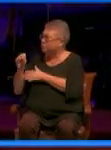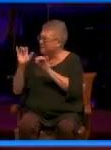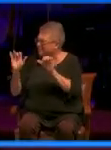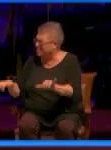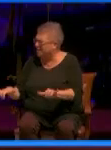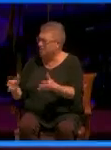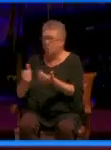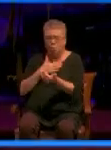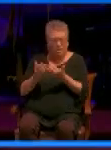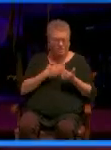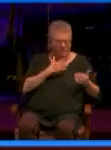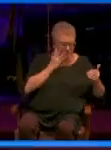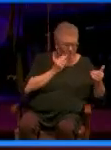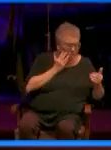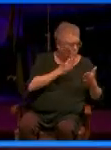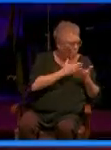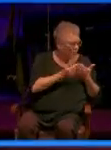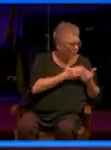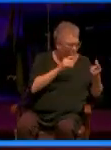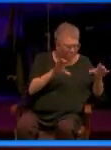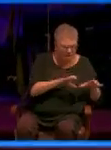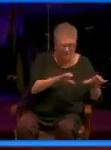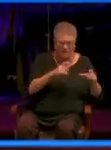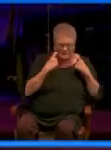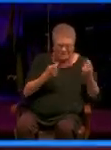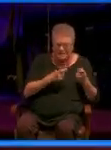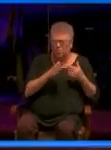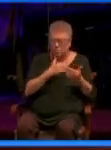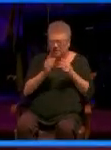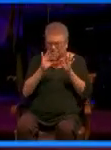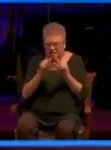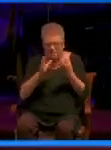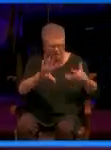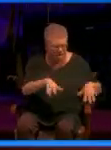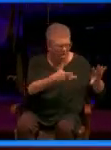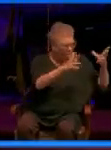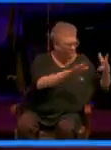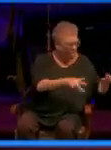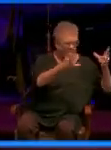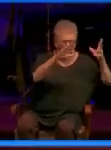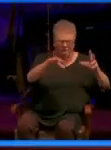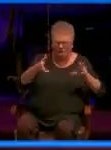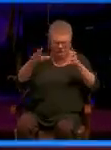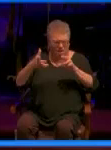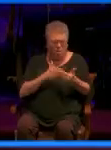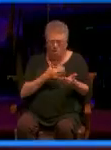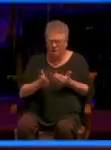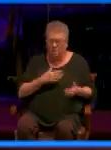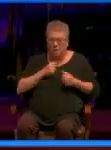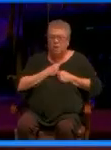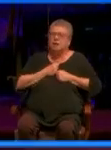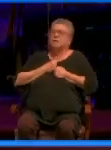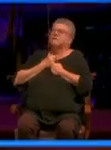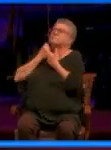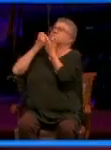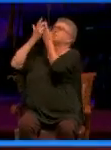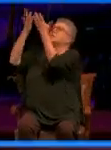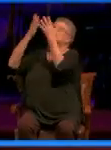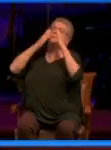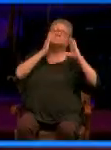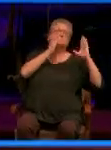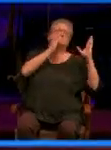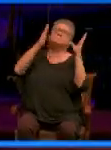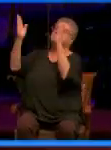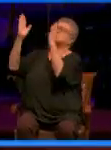you've done, wherever you are, whatever your family may be dealing with, whatever mess you have made, you can confess your sin, you can turn to Christ, and you can